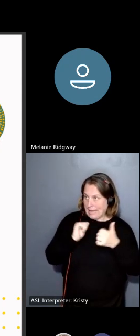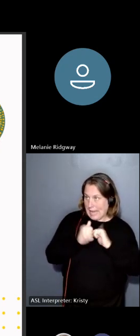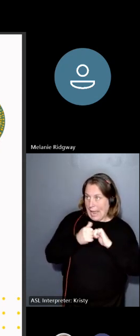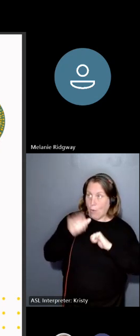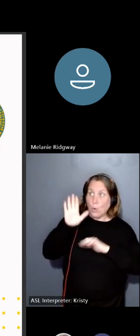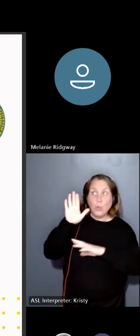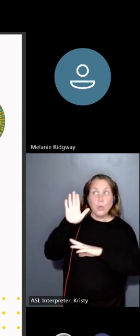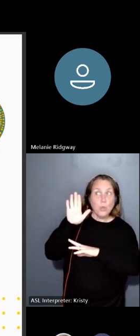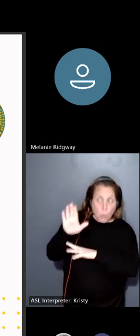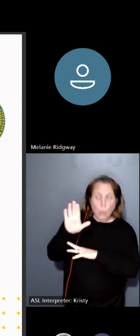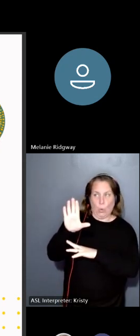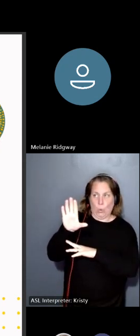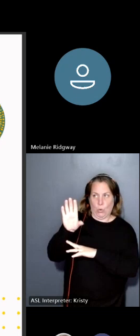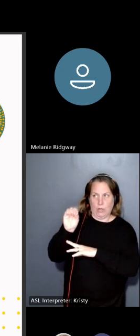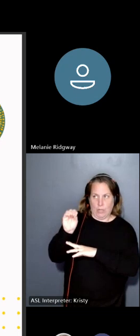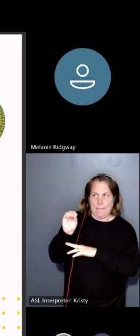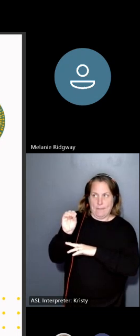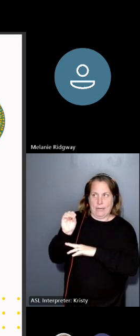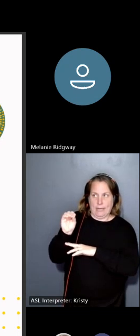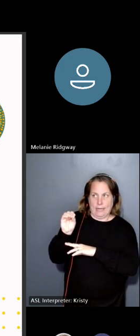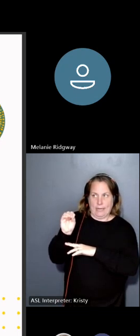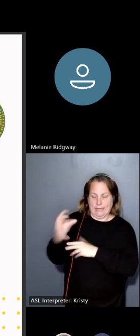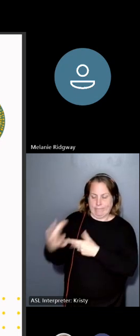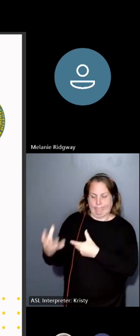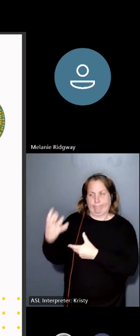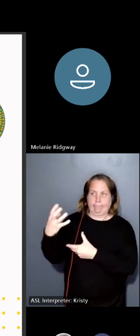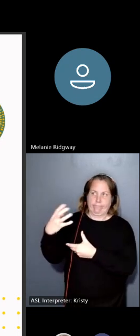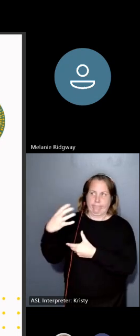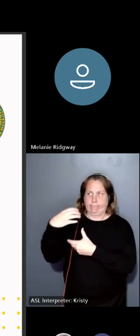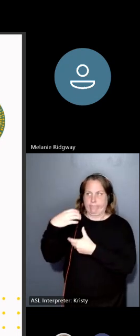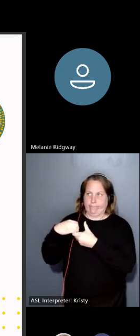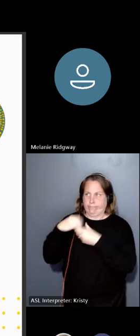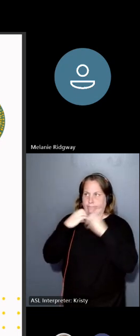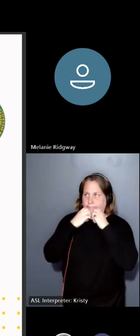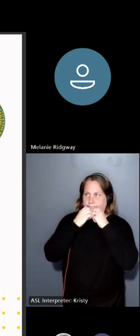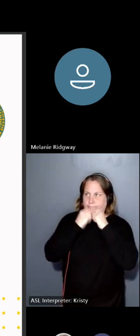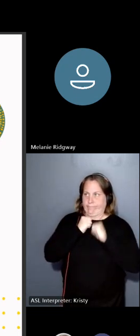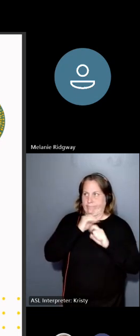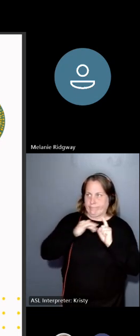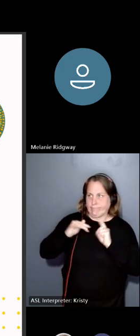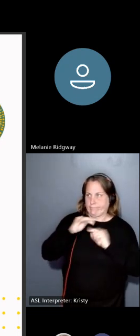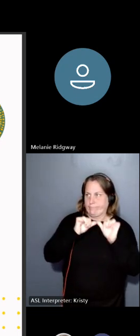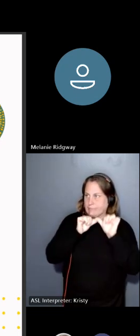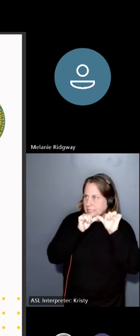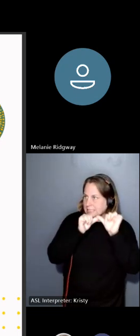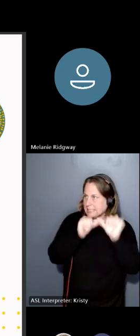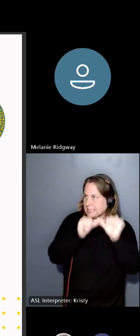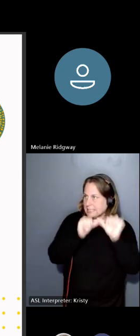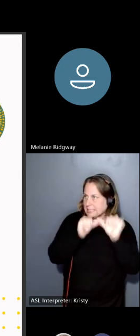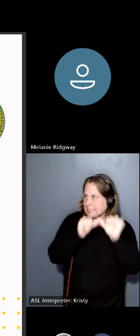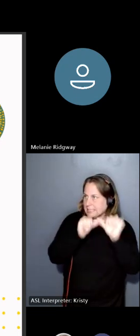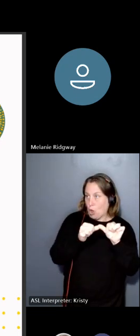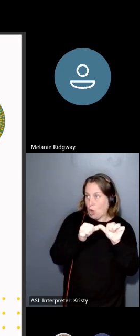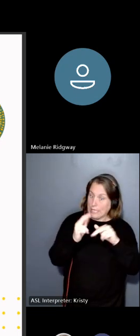company is incorporating sustainable construction